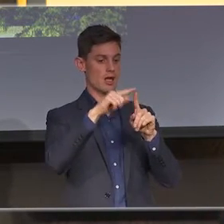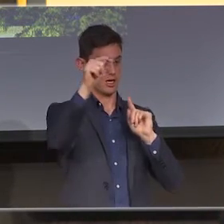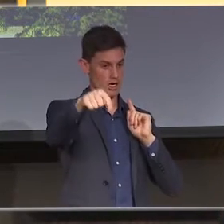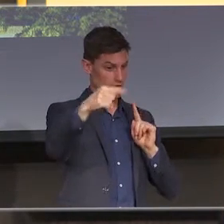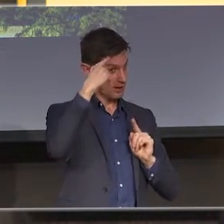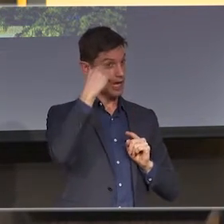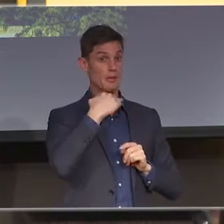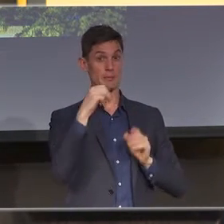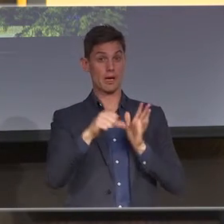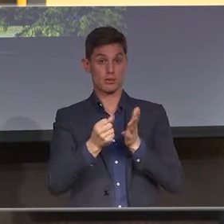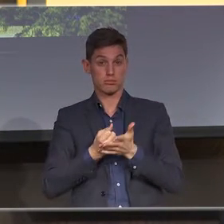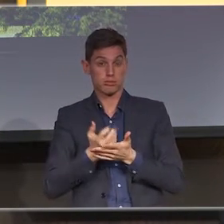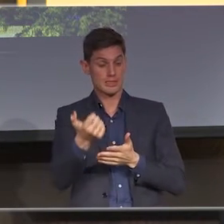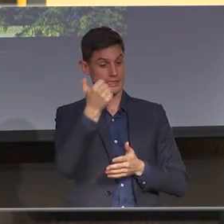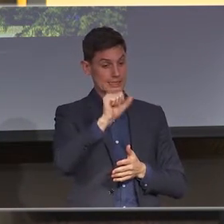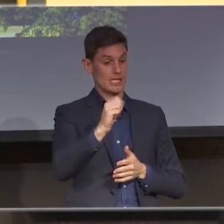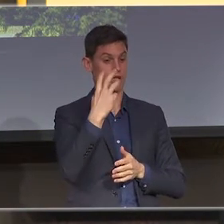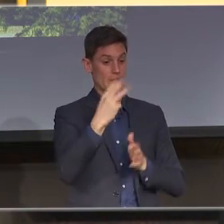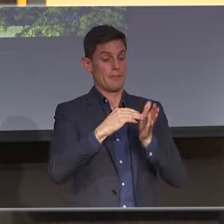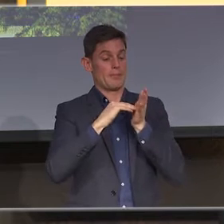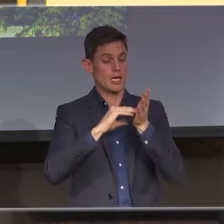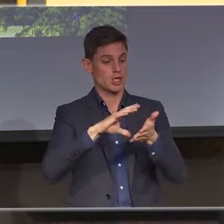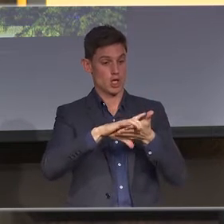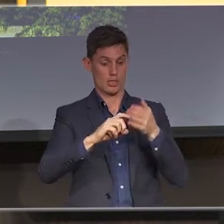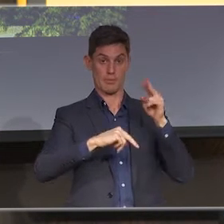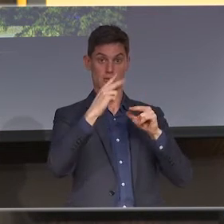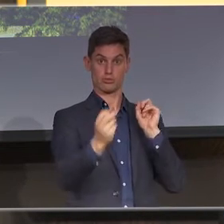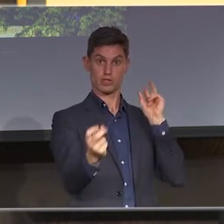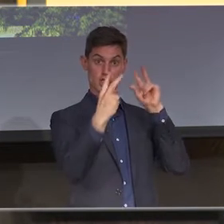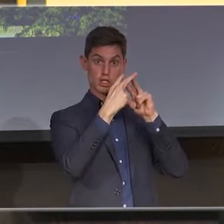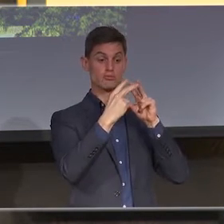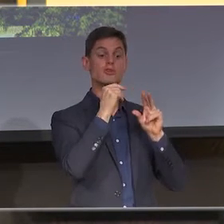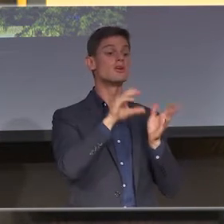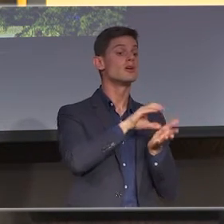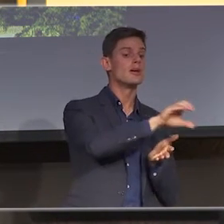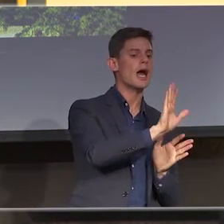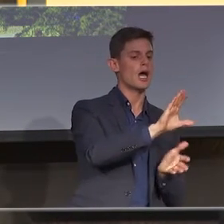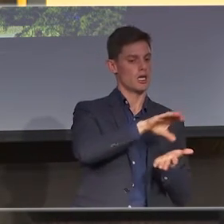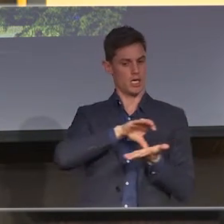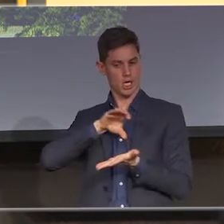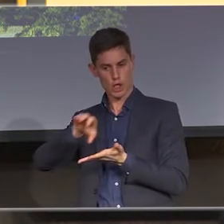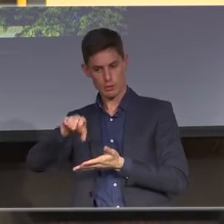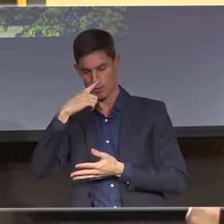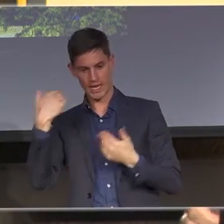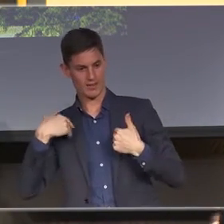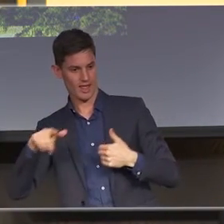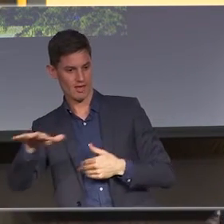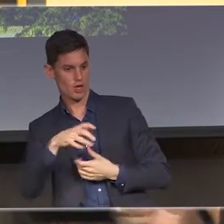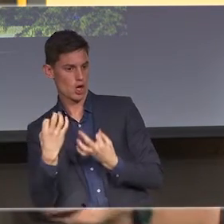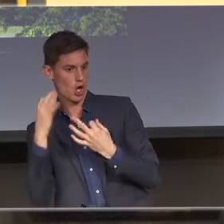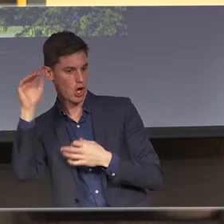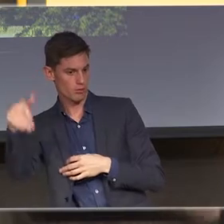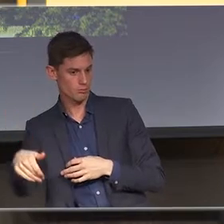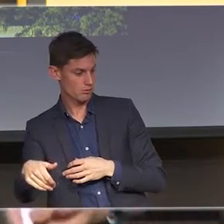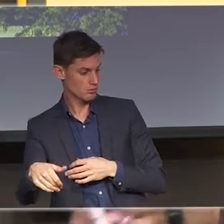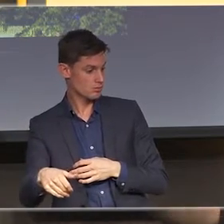million that was spent to build this bridge went towards housing those living under it. It is from here,